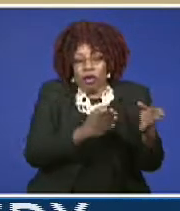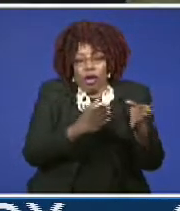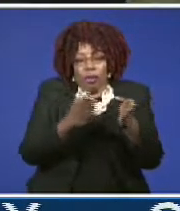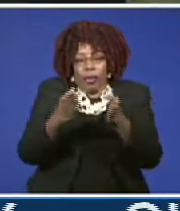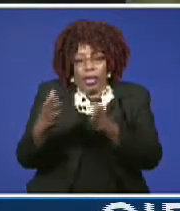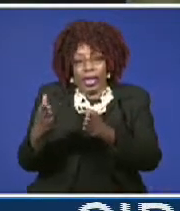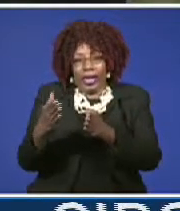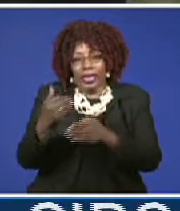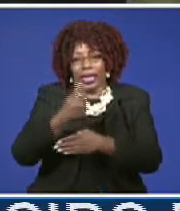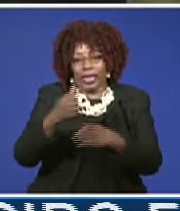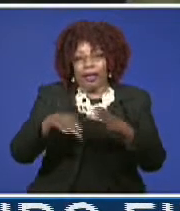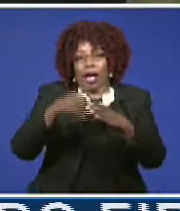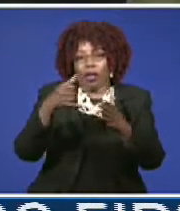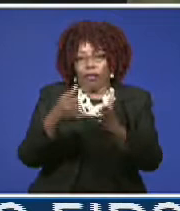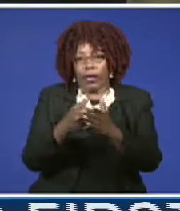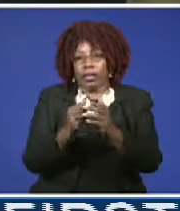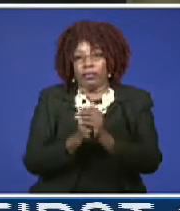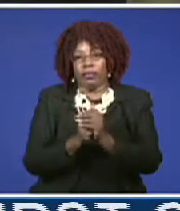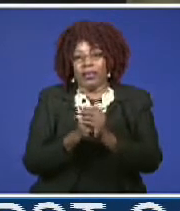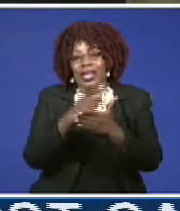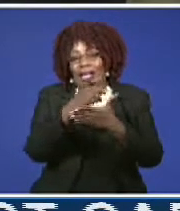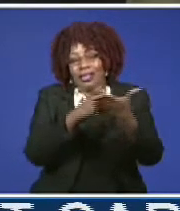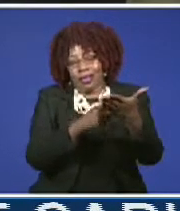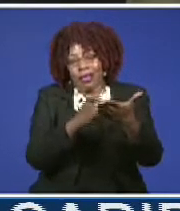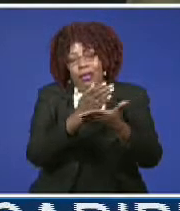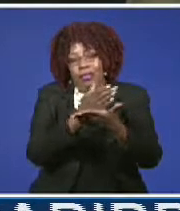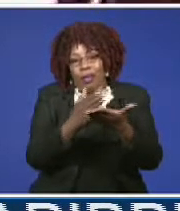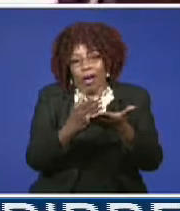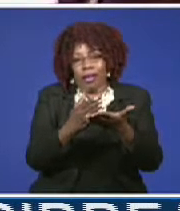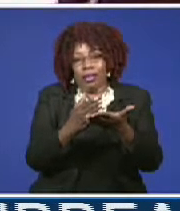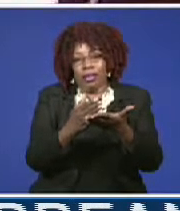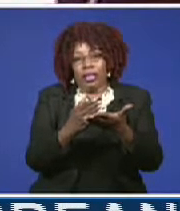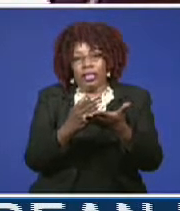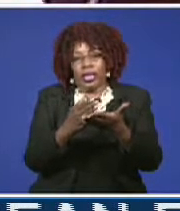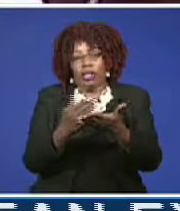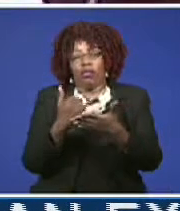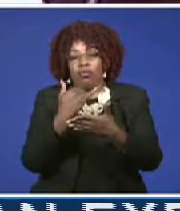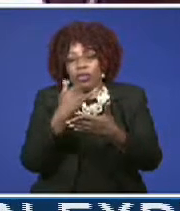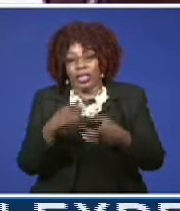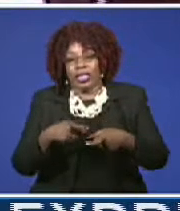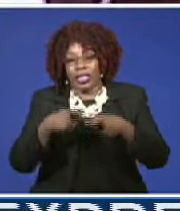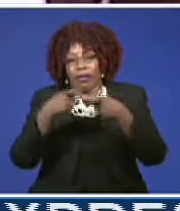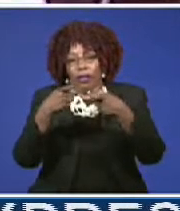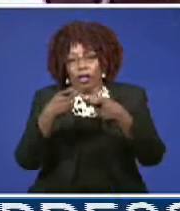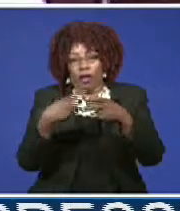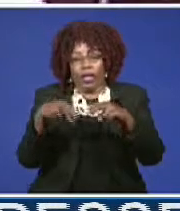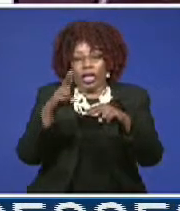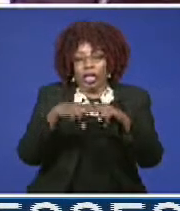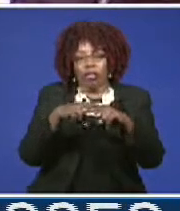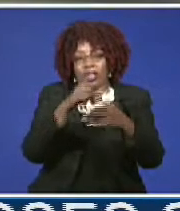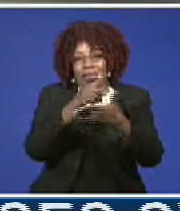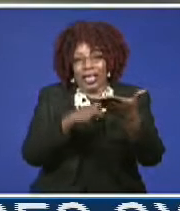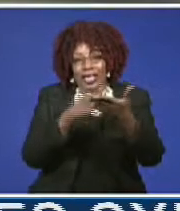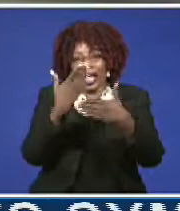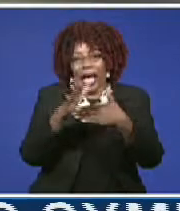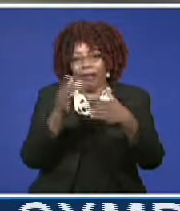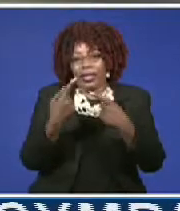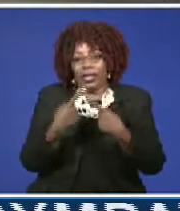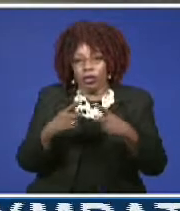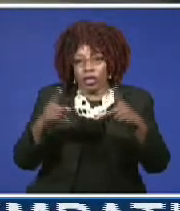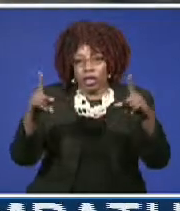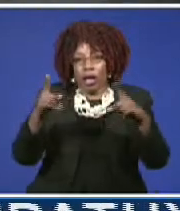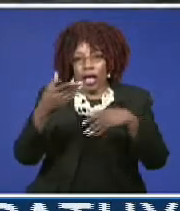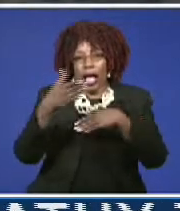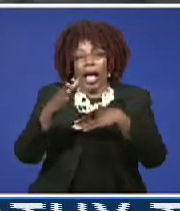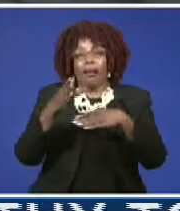of it. While taxation could be a component, Sumner, who expressed misgivings about the proposed tax hike after it was announced, says following a